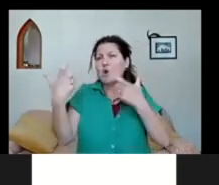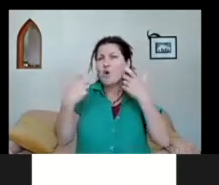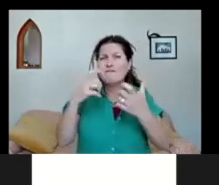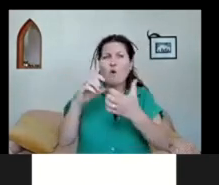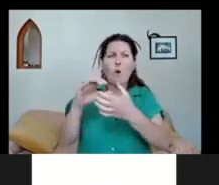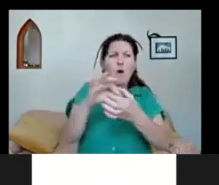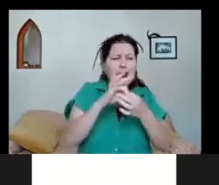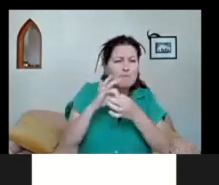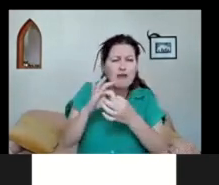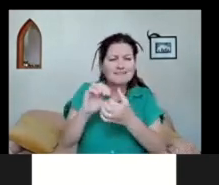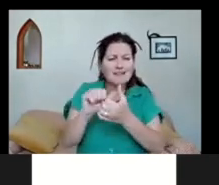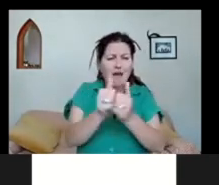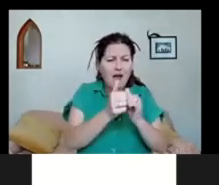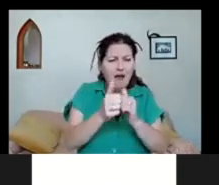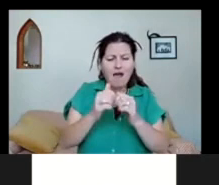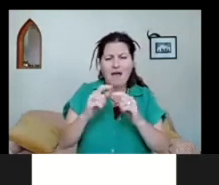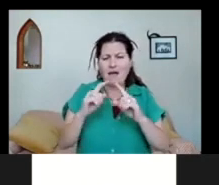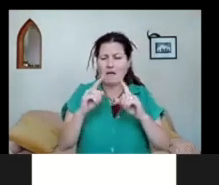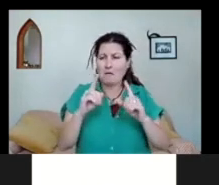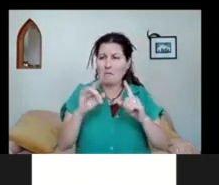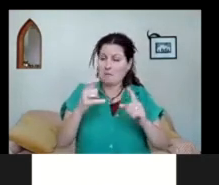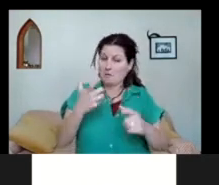of if you're comfortable with us